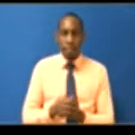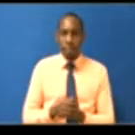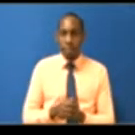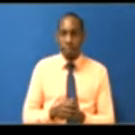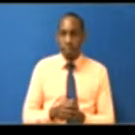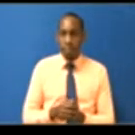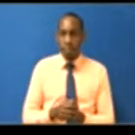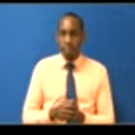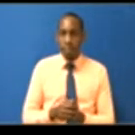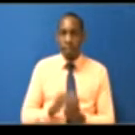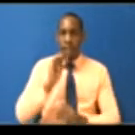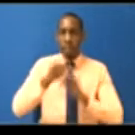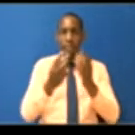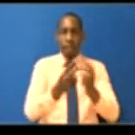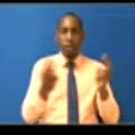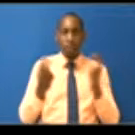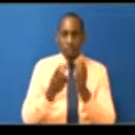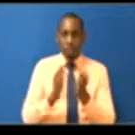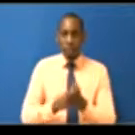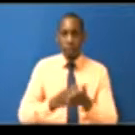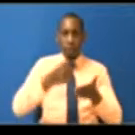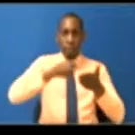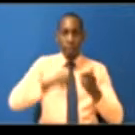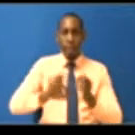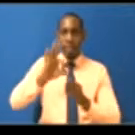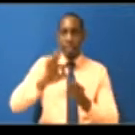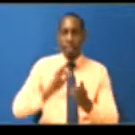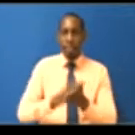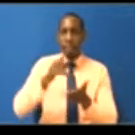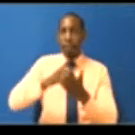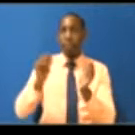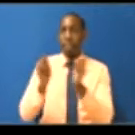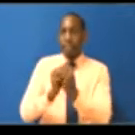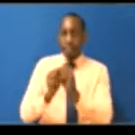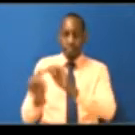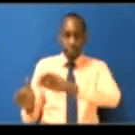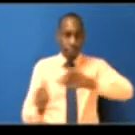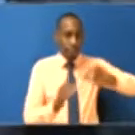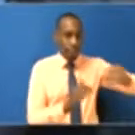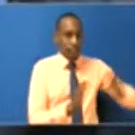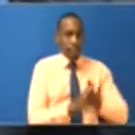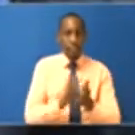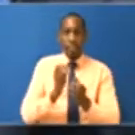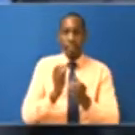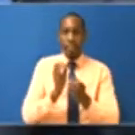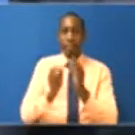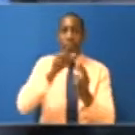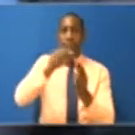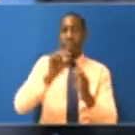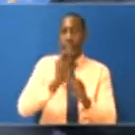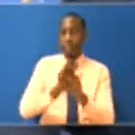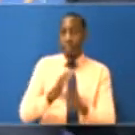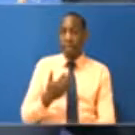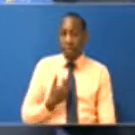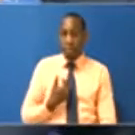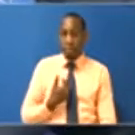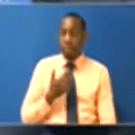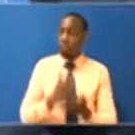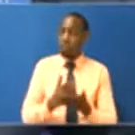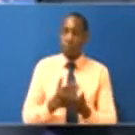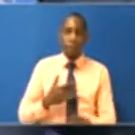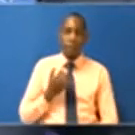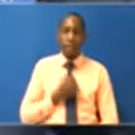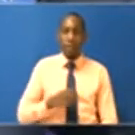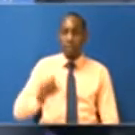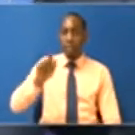with manifestos the entire panel gave them three out of ten now you see if we had more choices and this is why i regret why